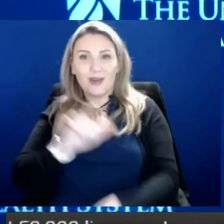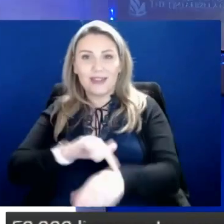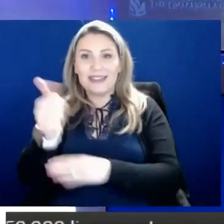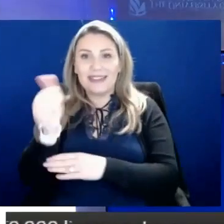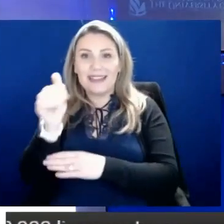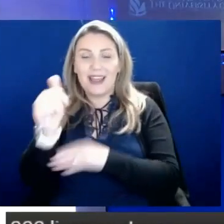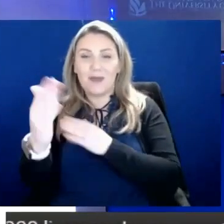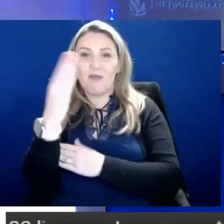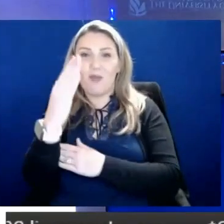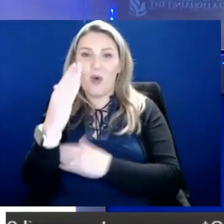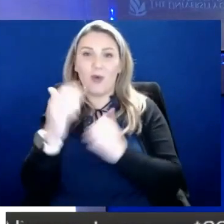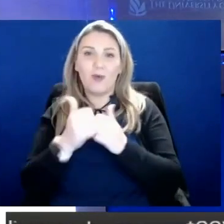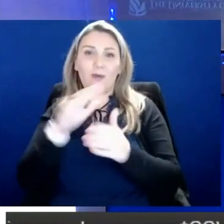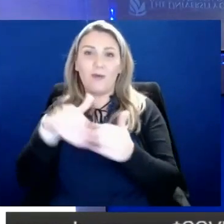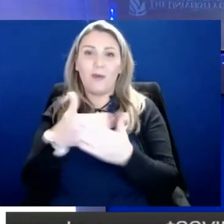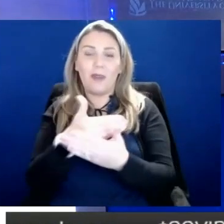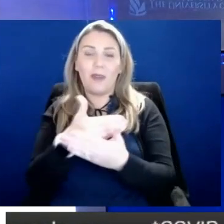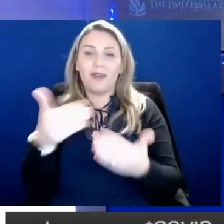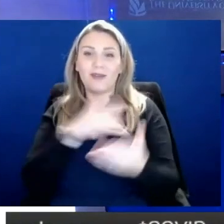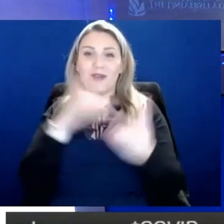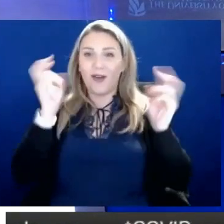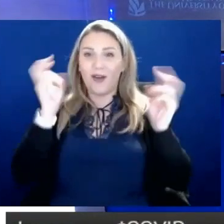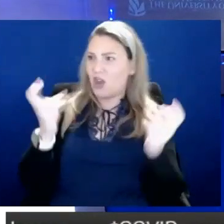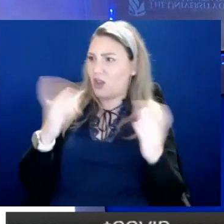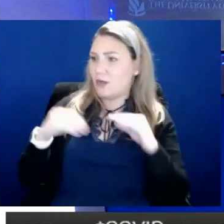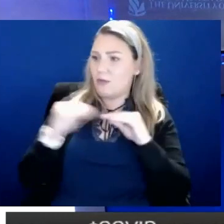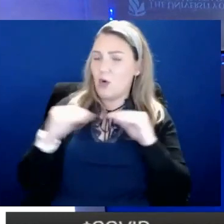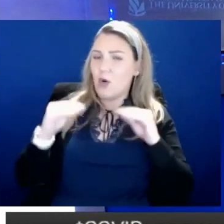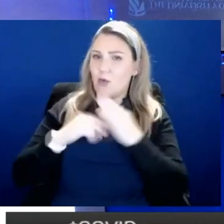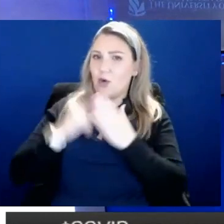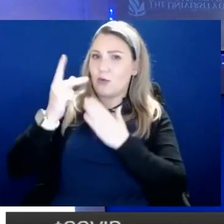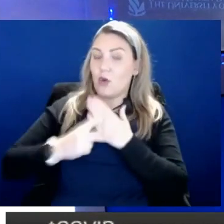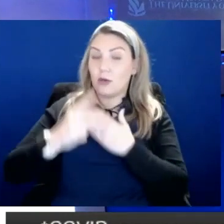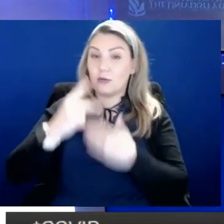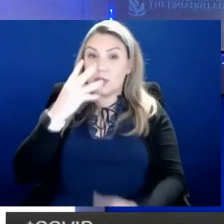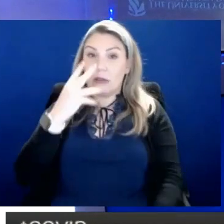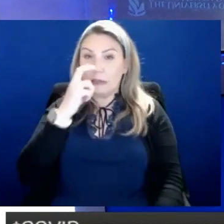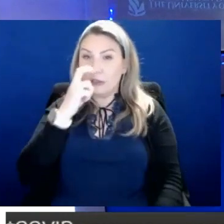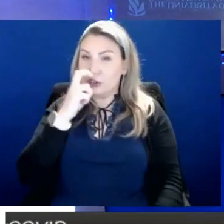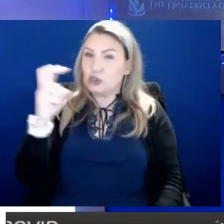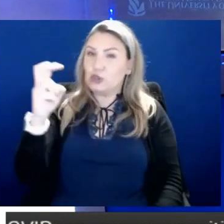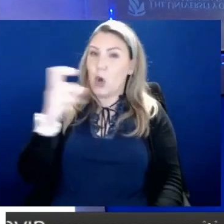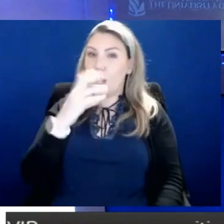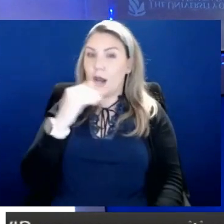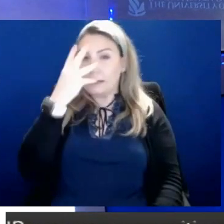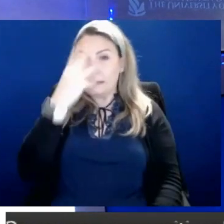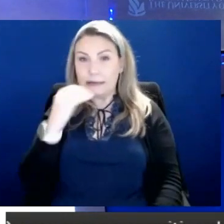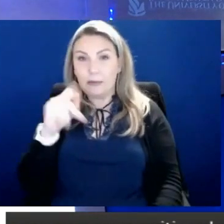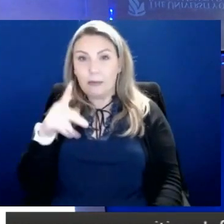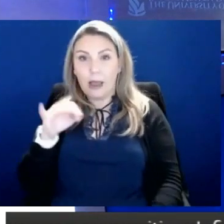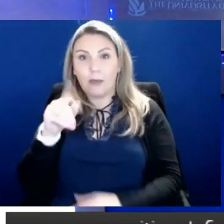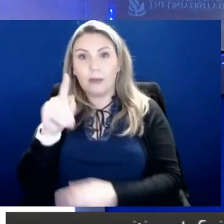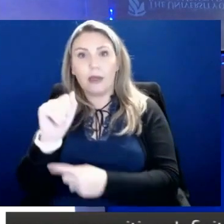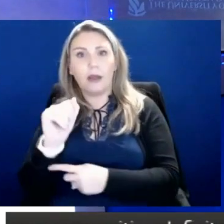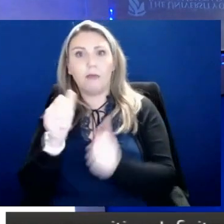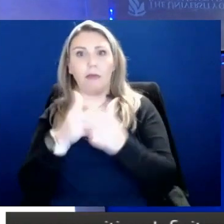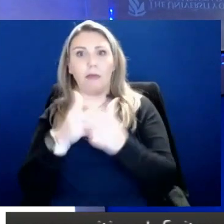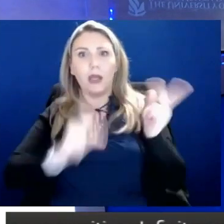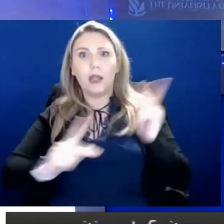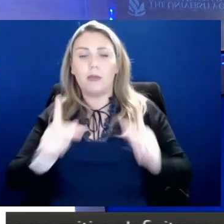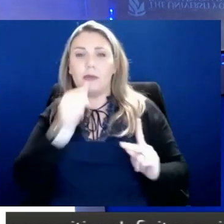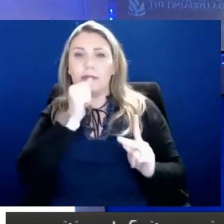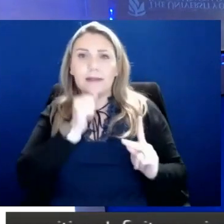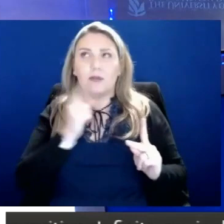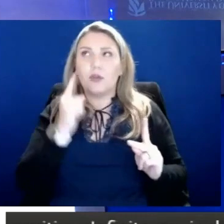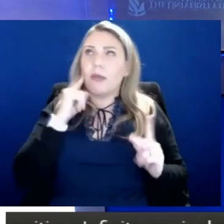The more and more shows that we do, the snoring and the sleep apnea, finding that so many people suffer from it, and you think snoring is snoring. How